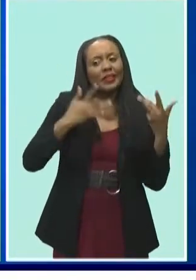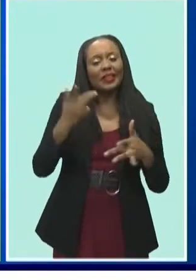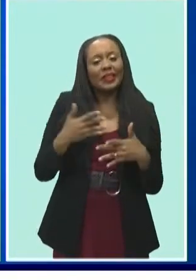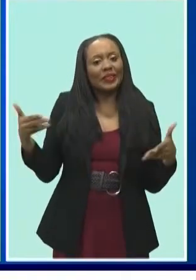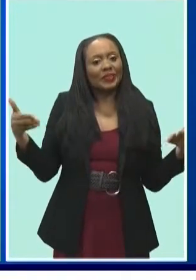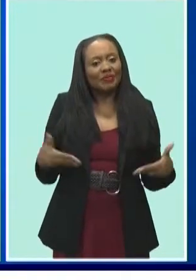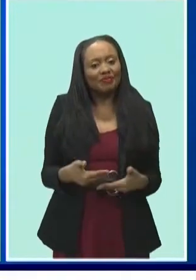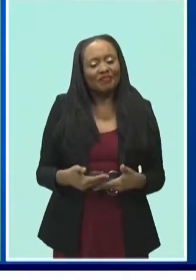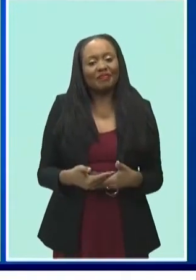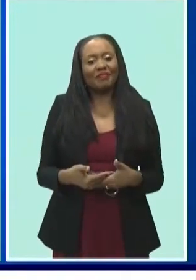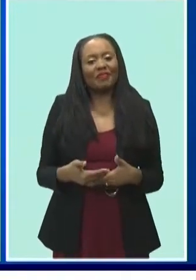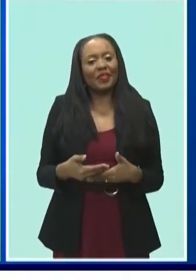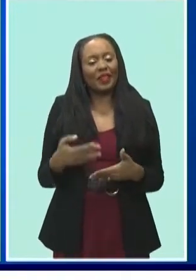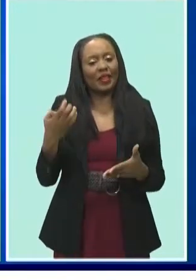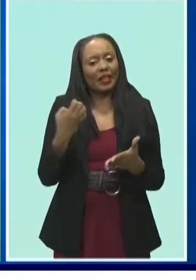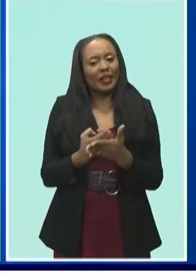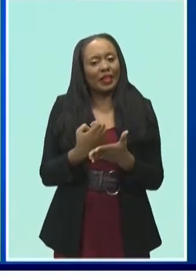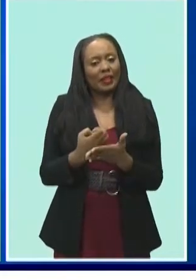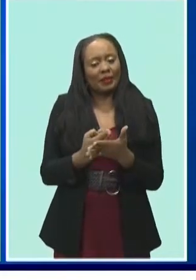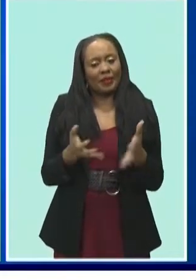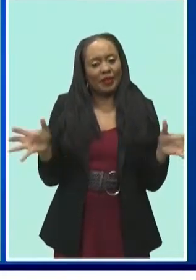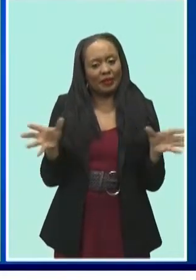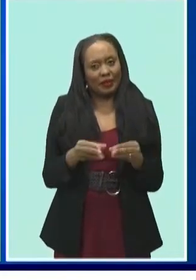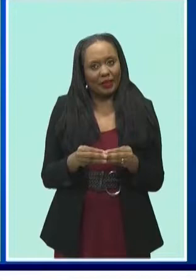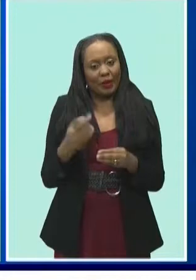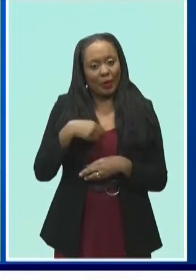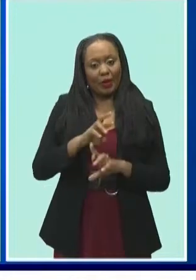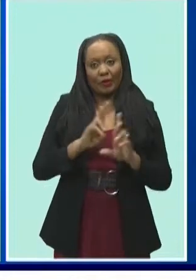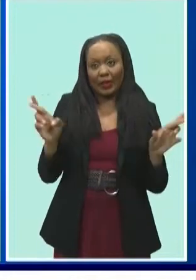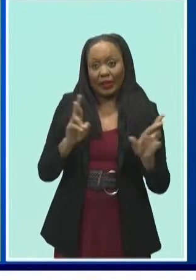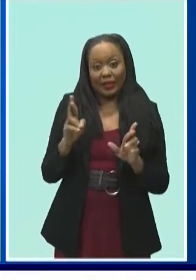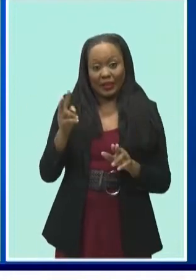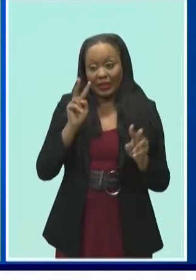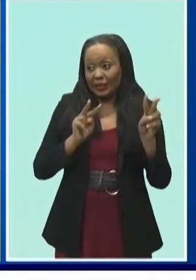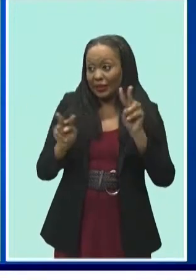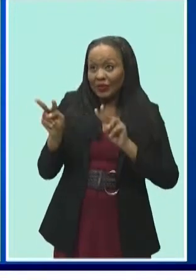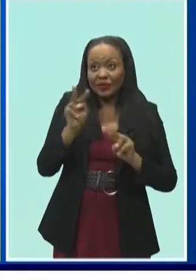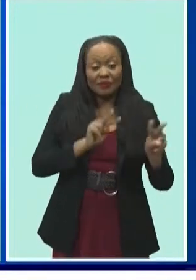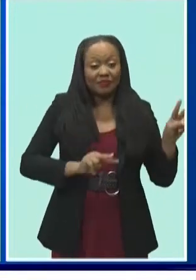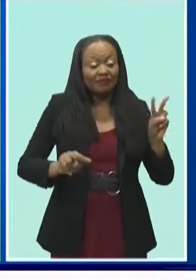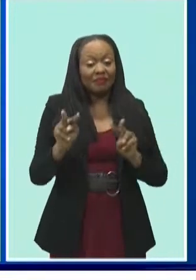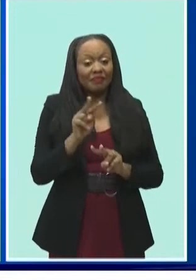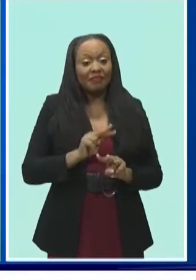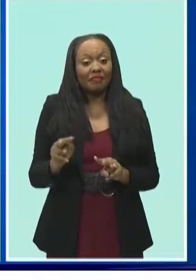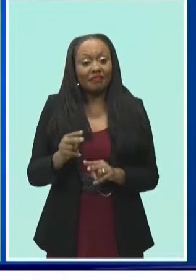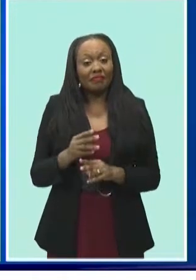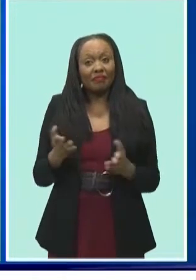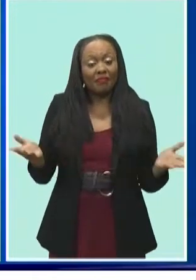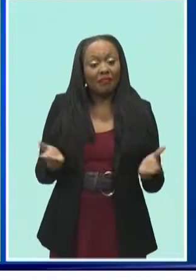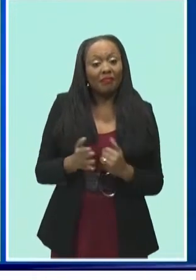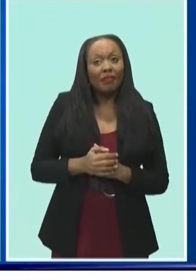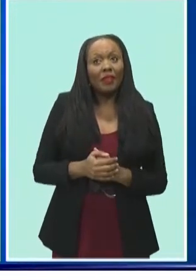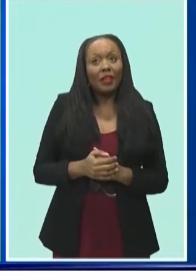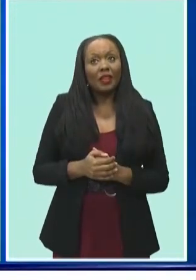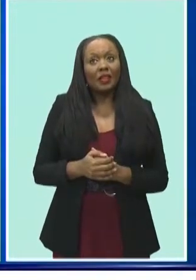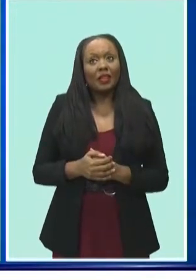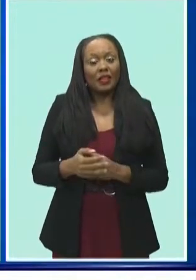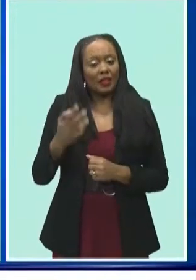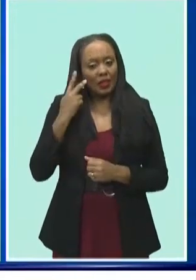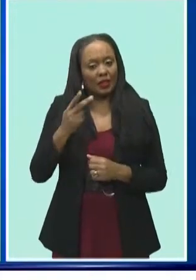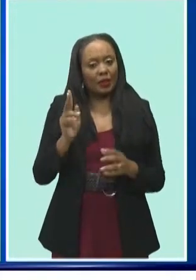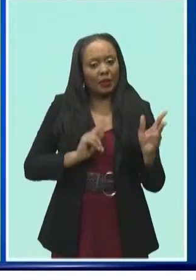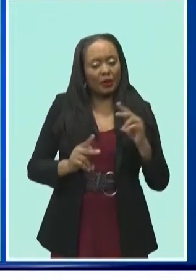Caribbean Economic Forum. We're set, as you can see. I hope that we have some members in our studio audience, and